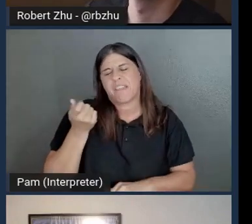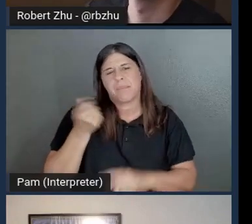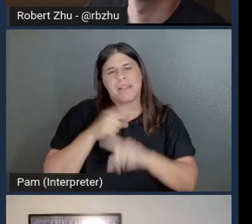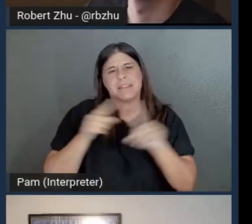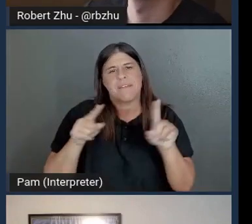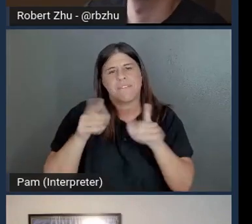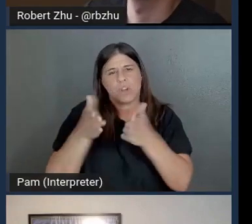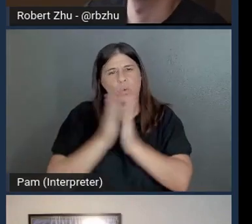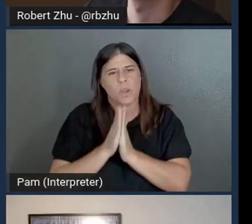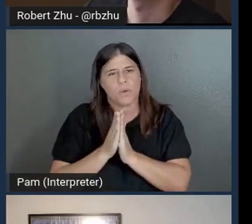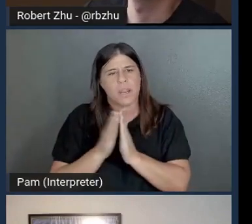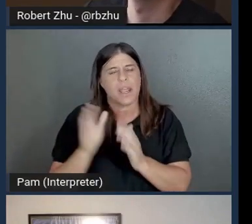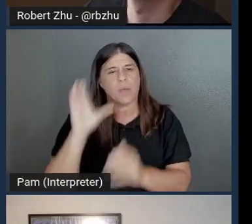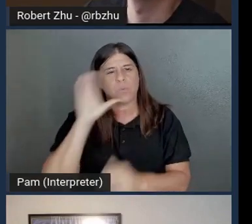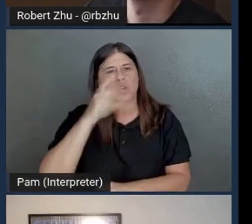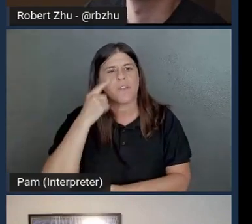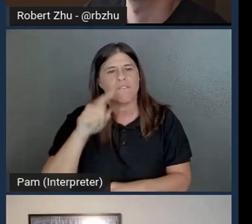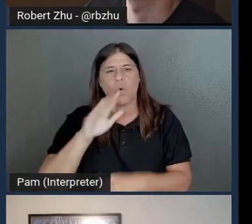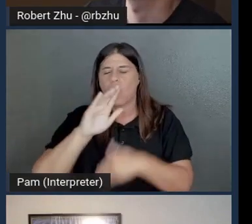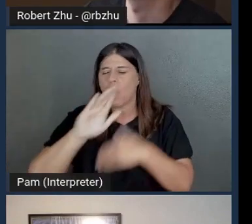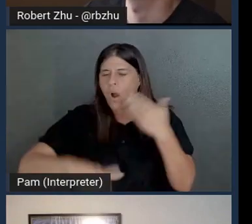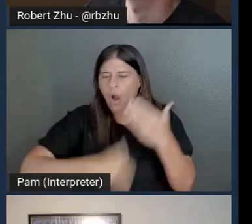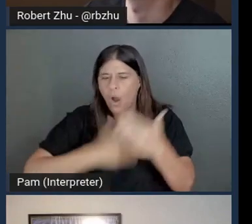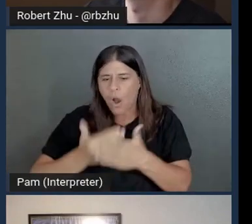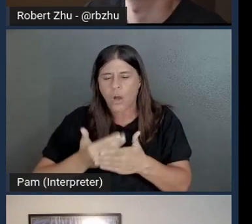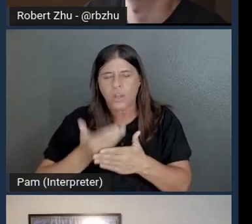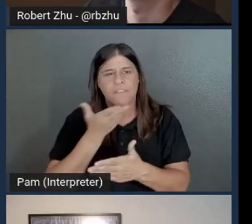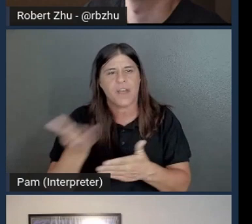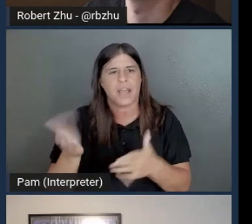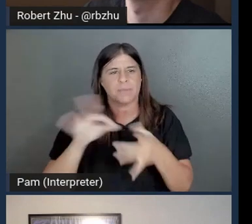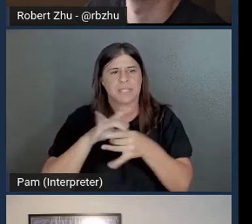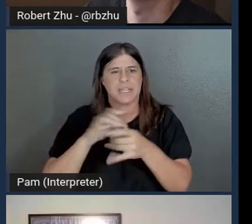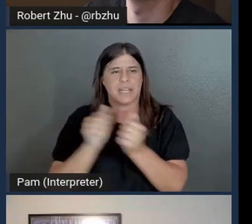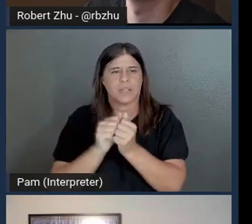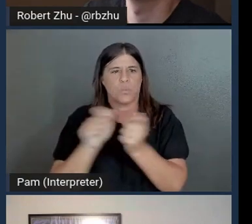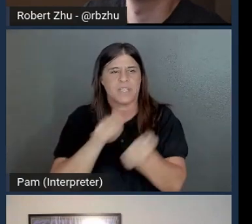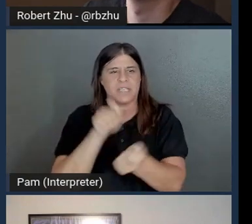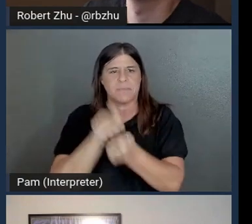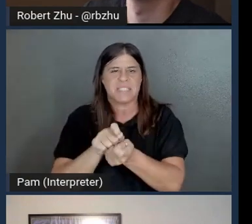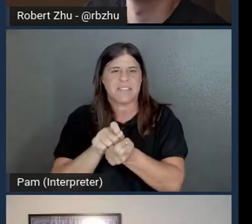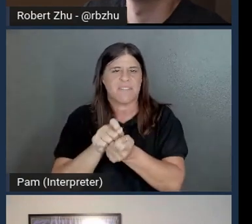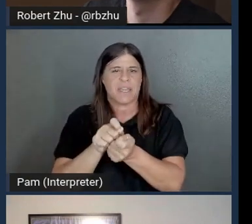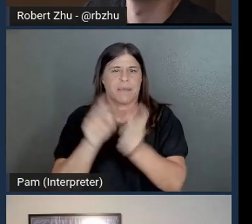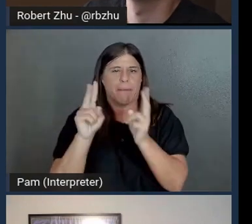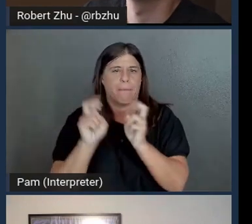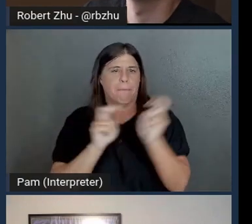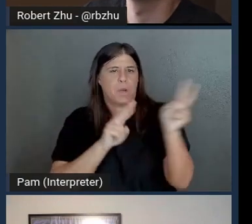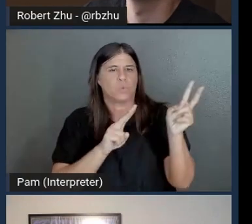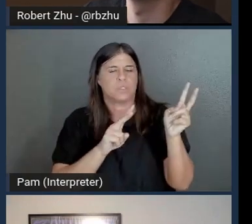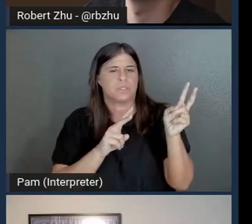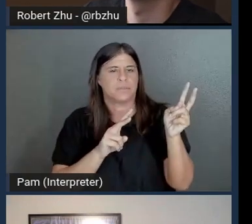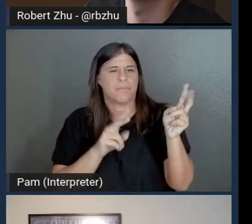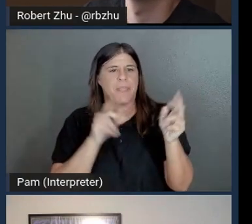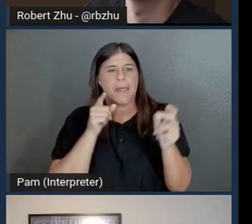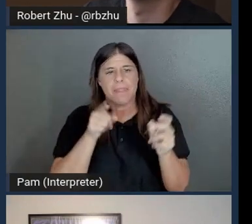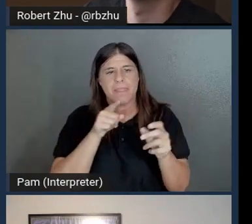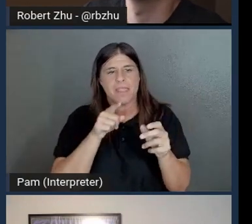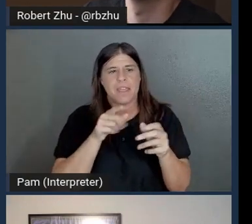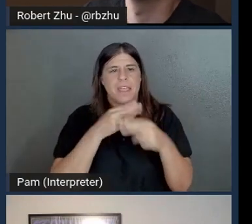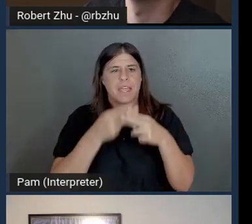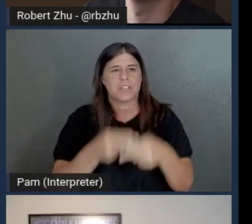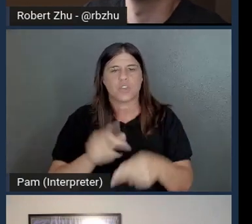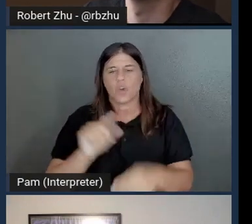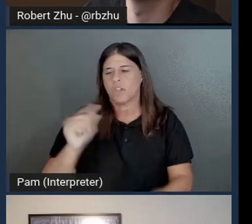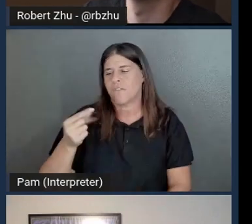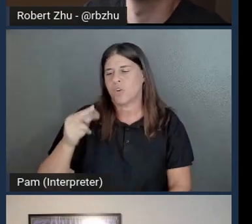I was basically finding all of the items associated with a specific post. So this is often this sort of query. It's called a first